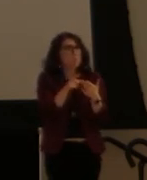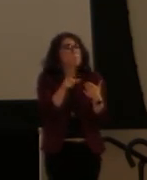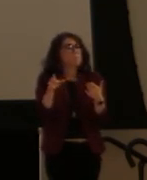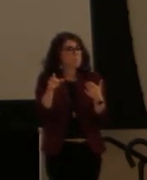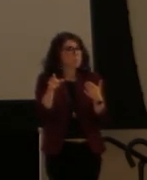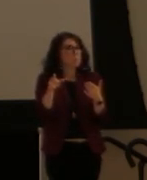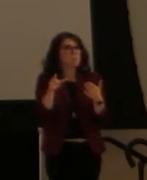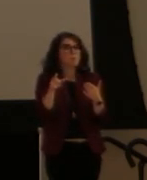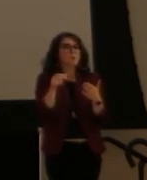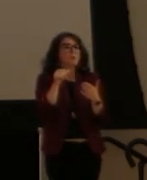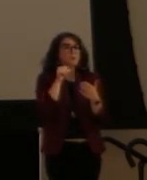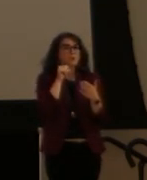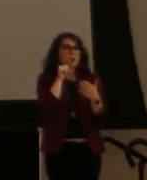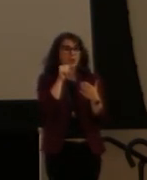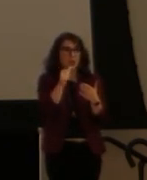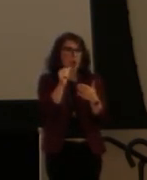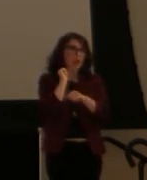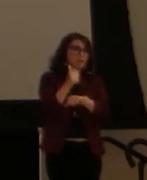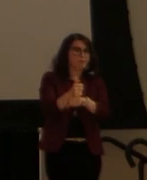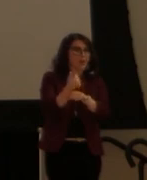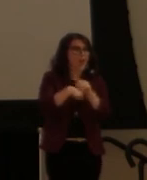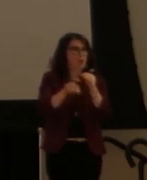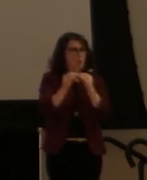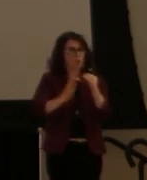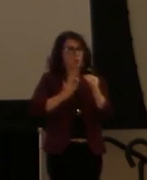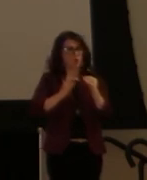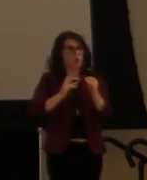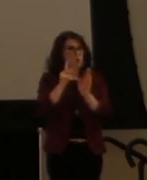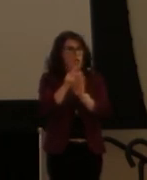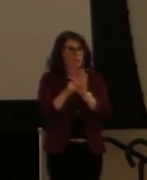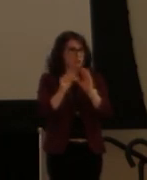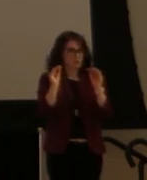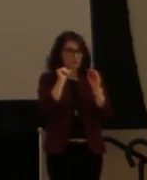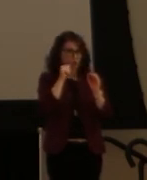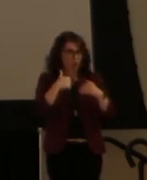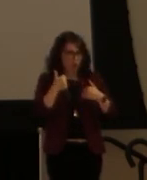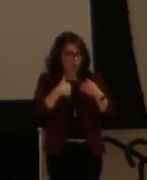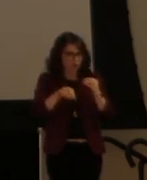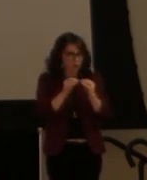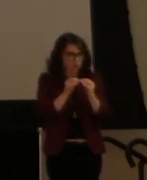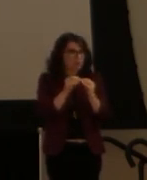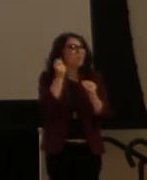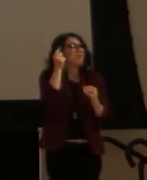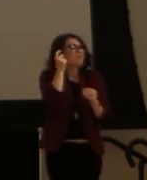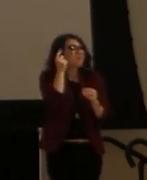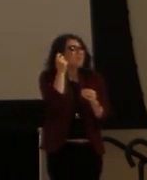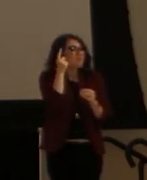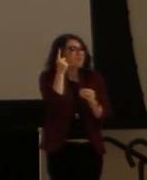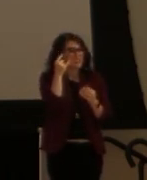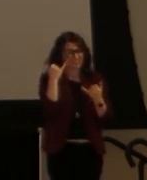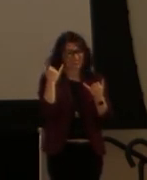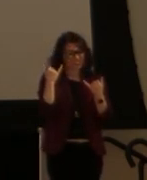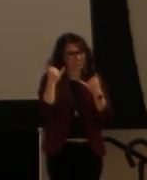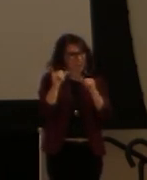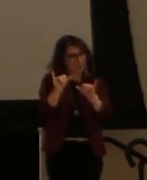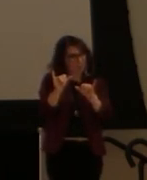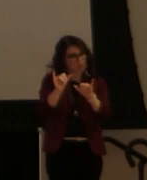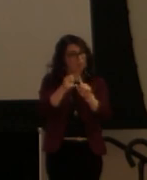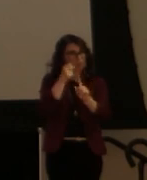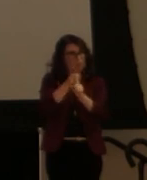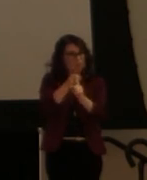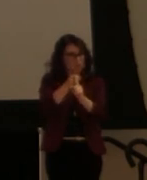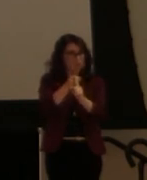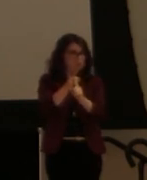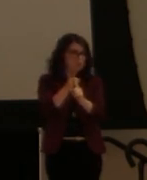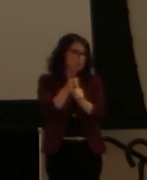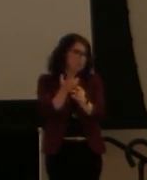are no longer in place or have no longer been implemented, or the remnants are still clearly